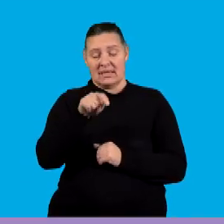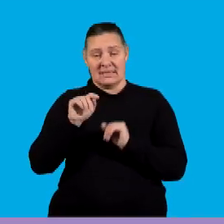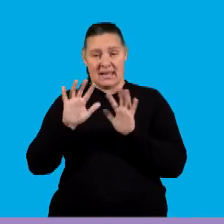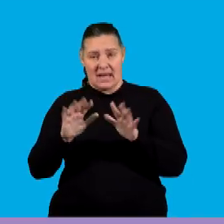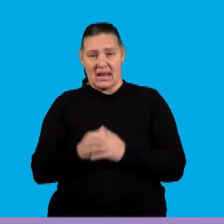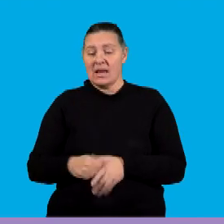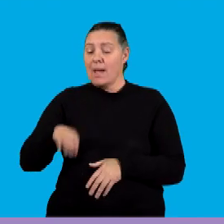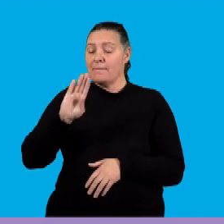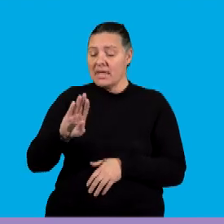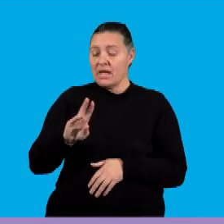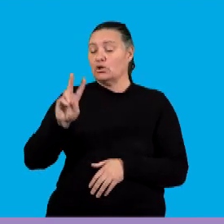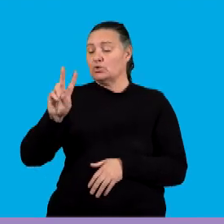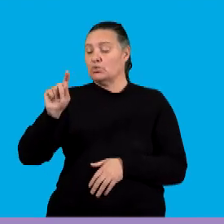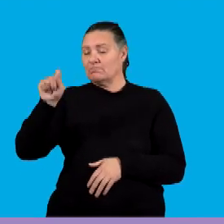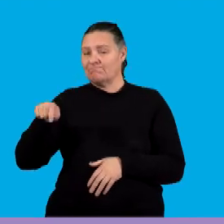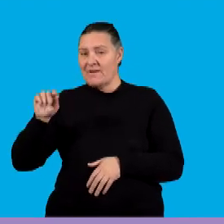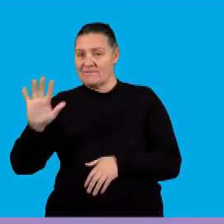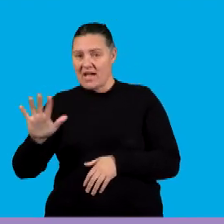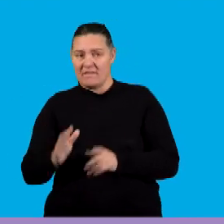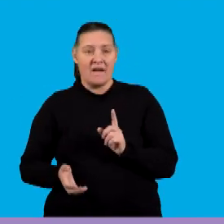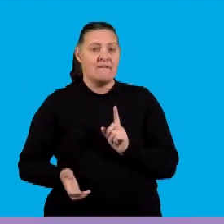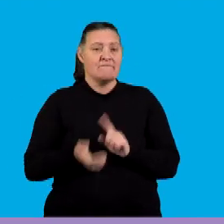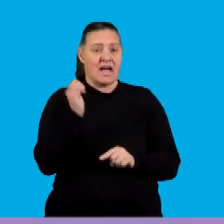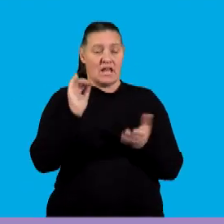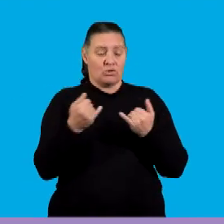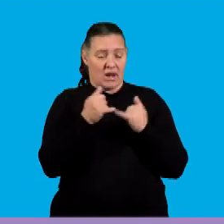B, 2 and 5. Find the equation of